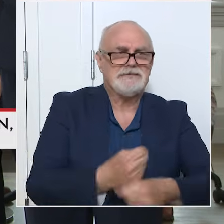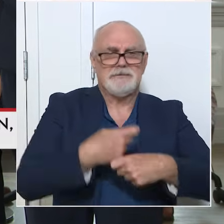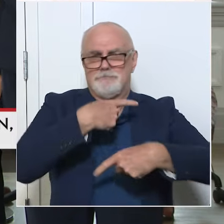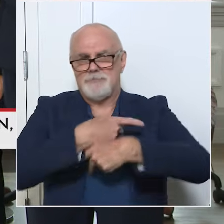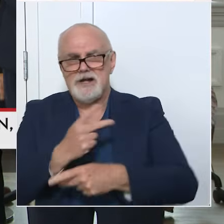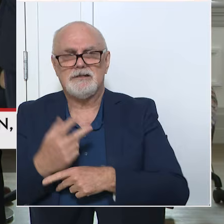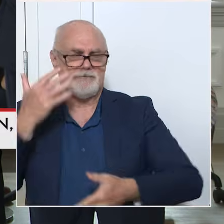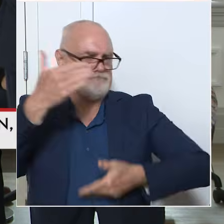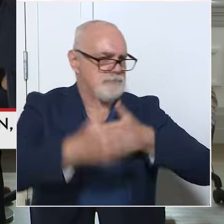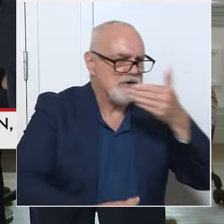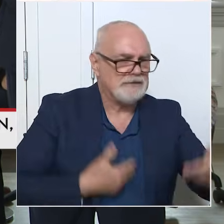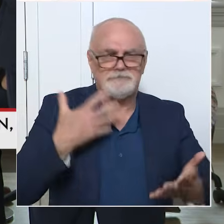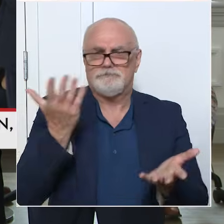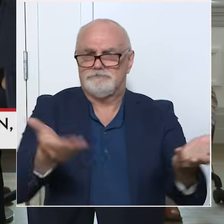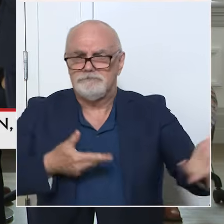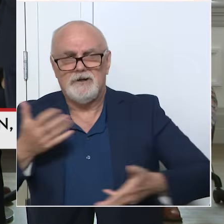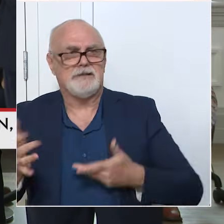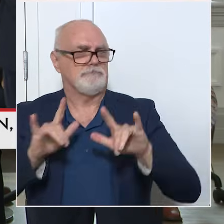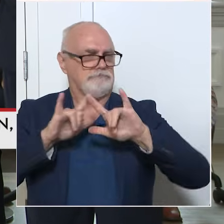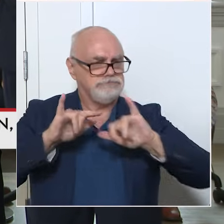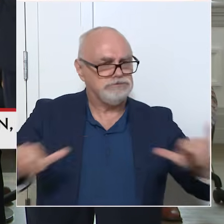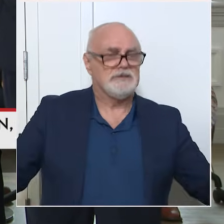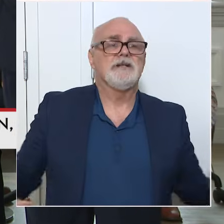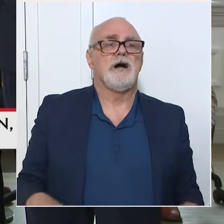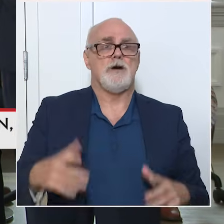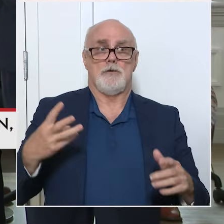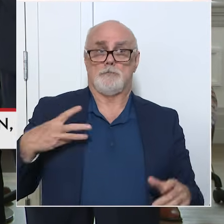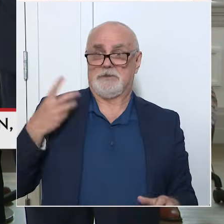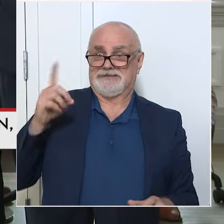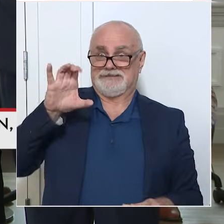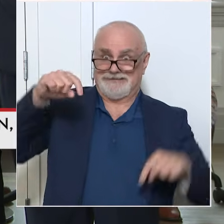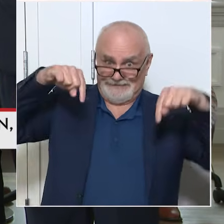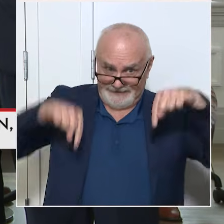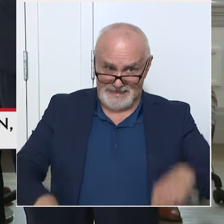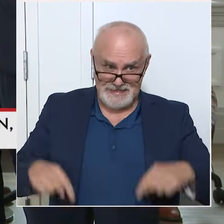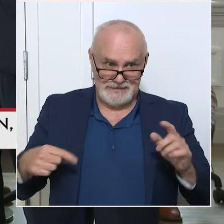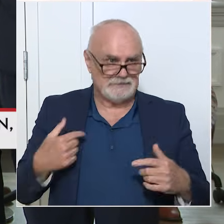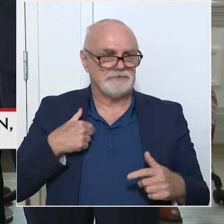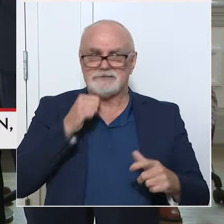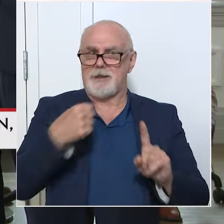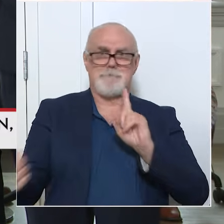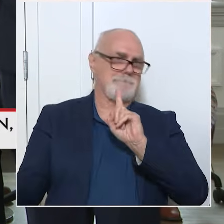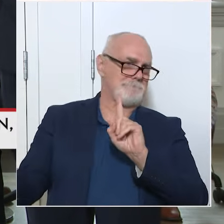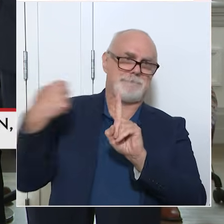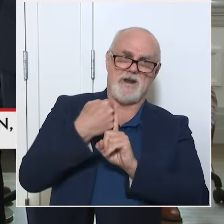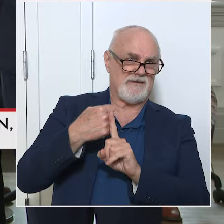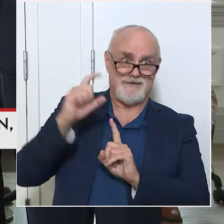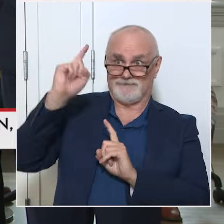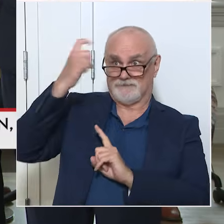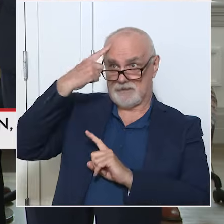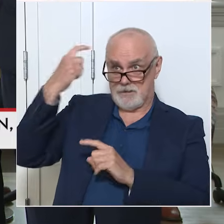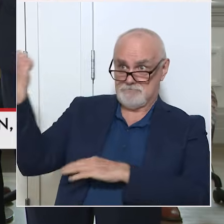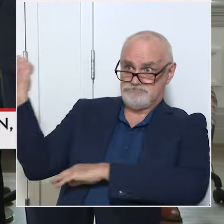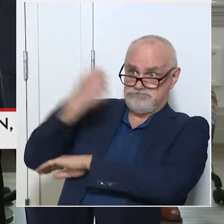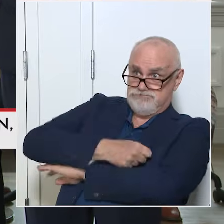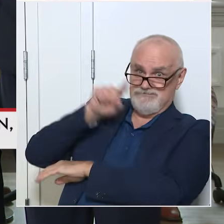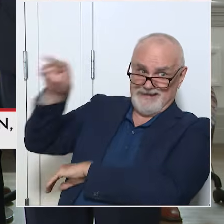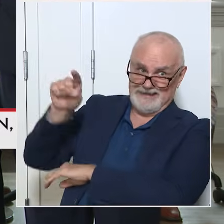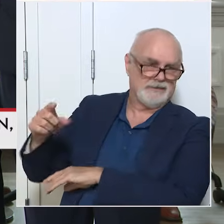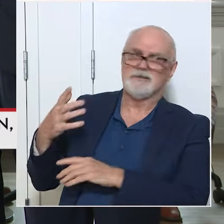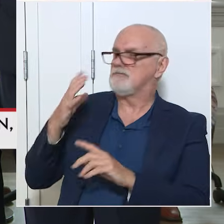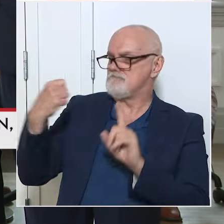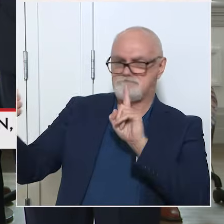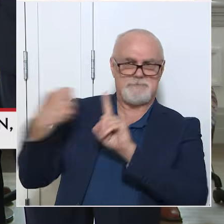and services. The district is not impacted by the shutdown for our operations. We are impacted